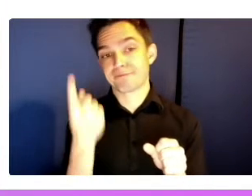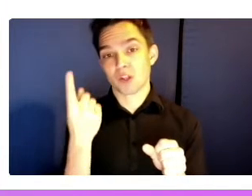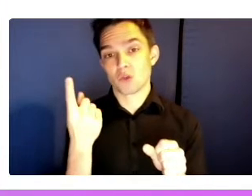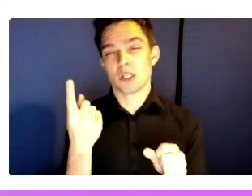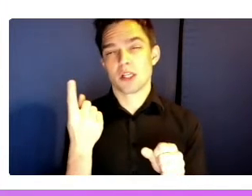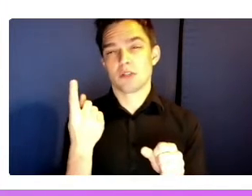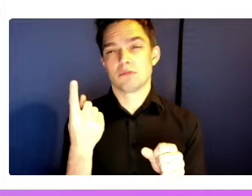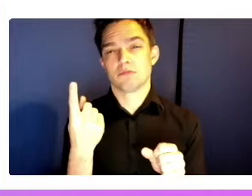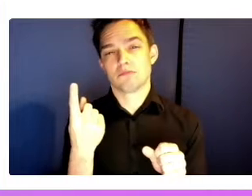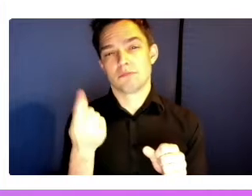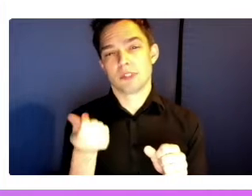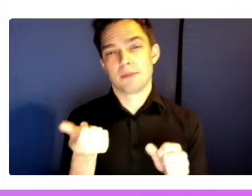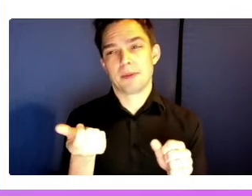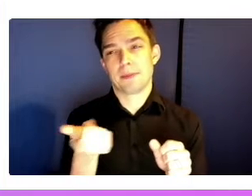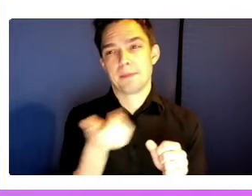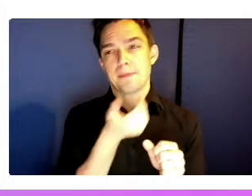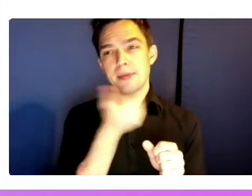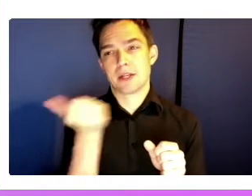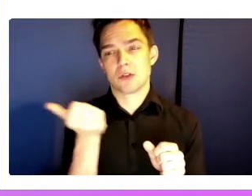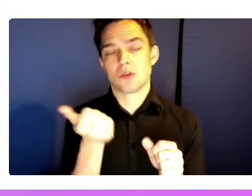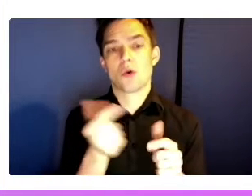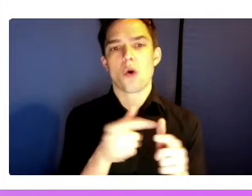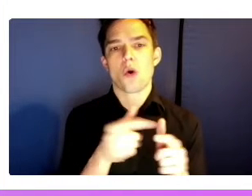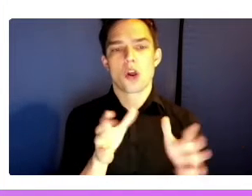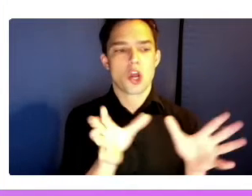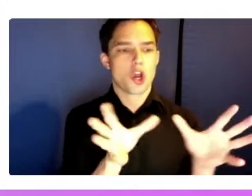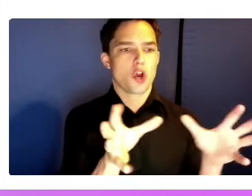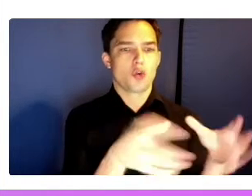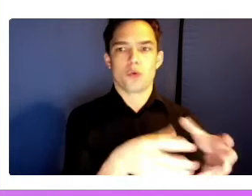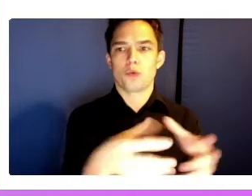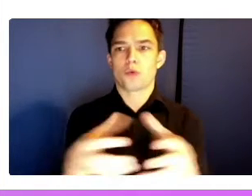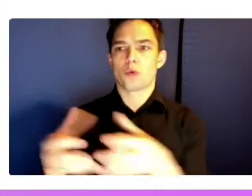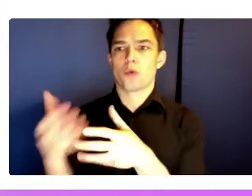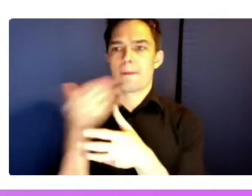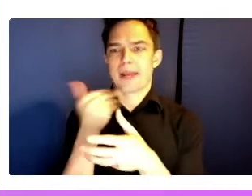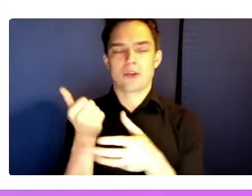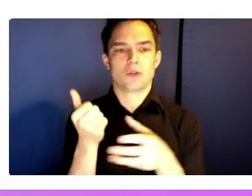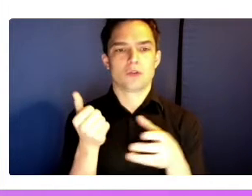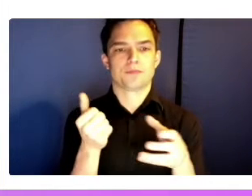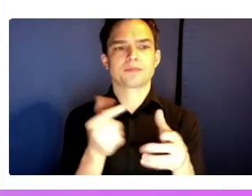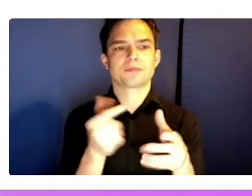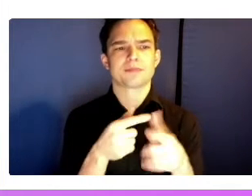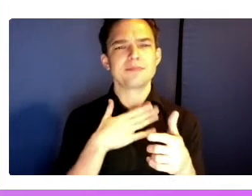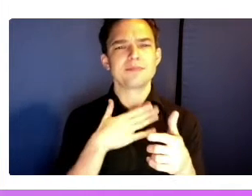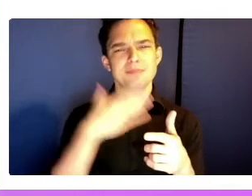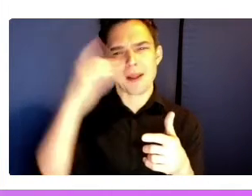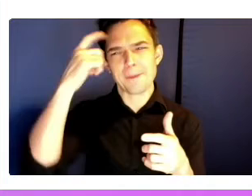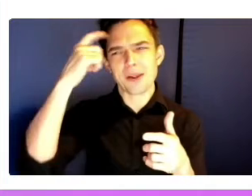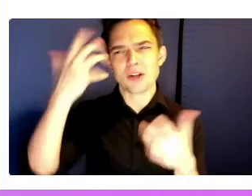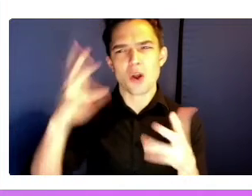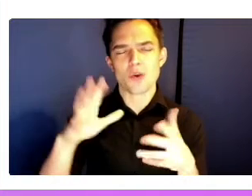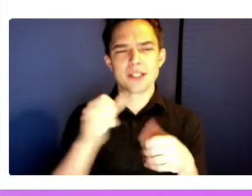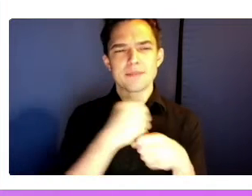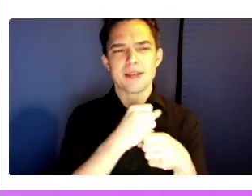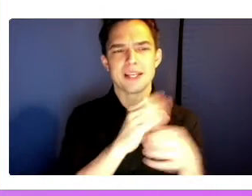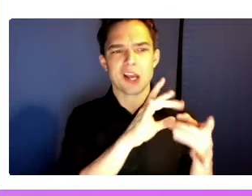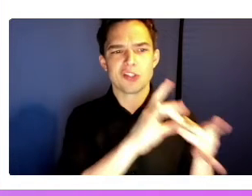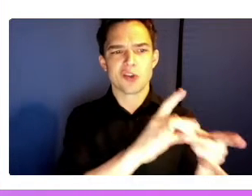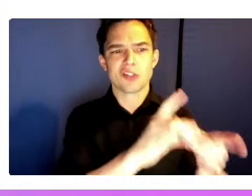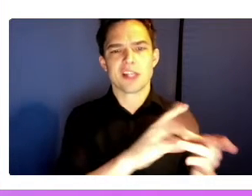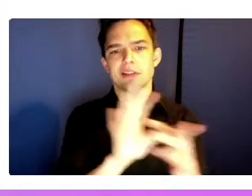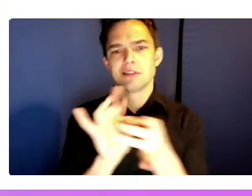a little bit better or group them up more. And in fact, my brain is already making associations. I